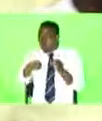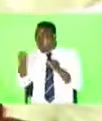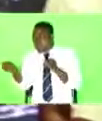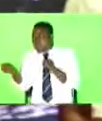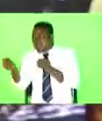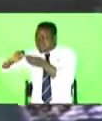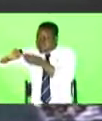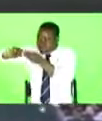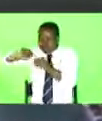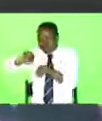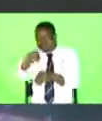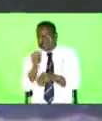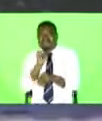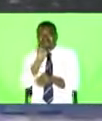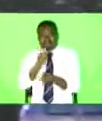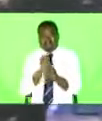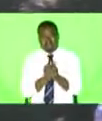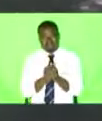nothing more.